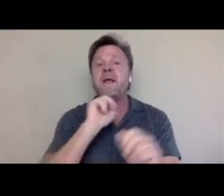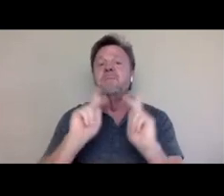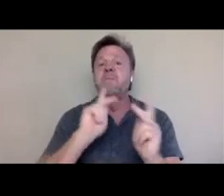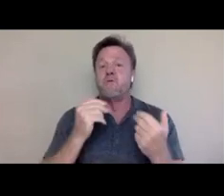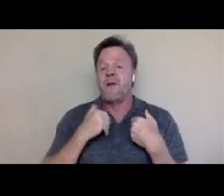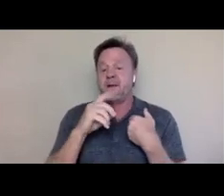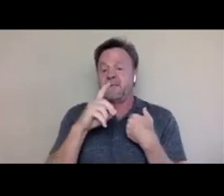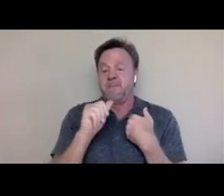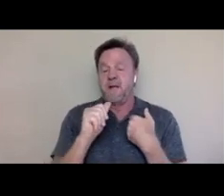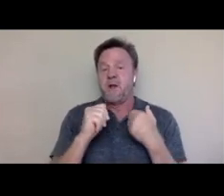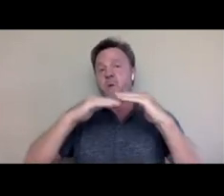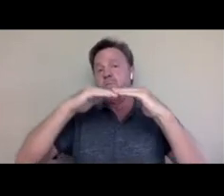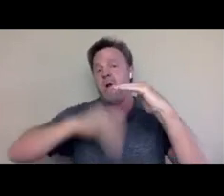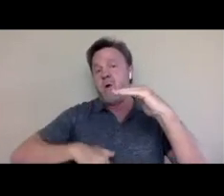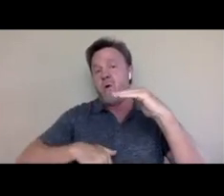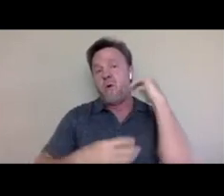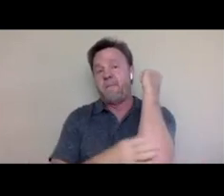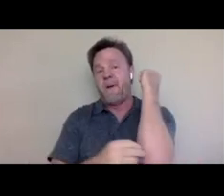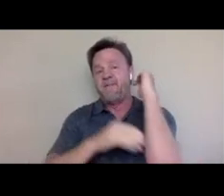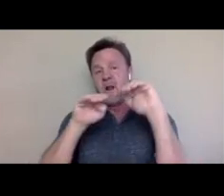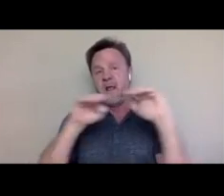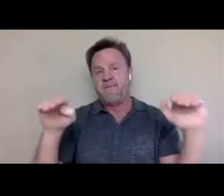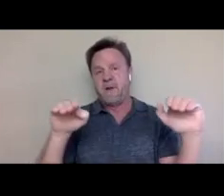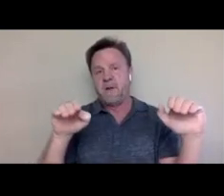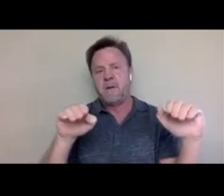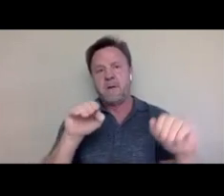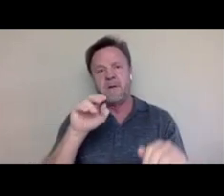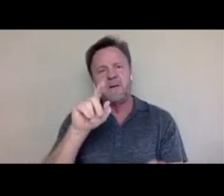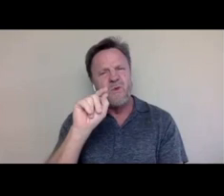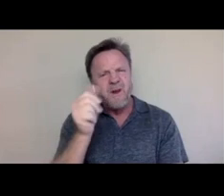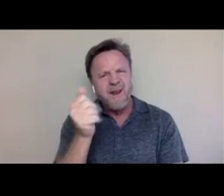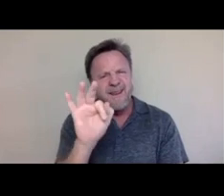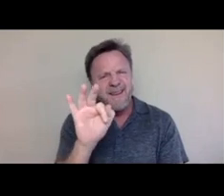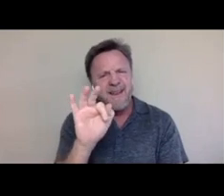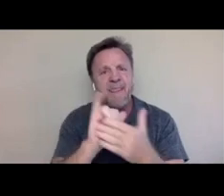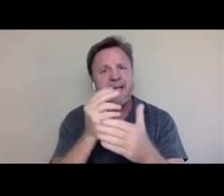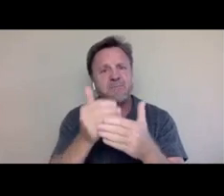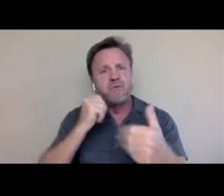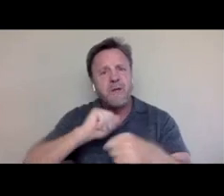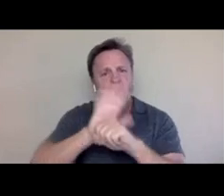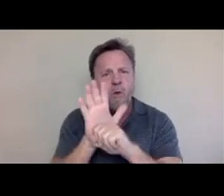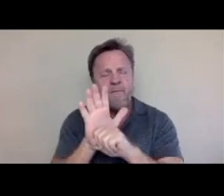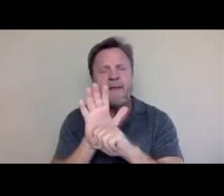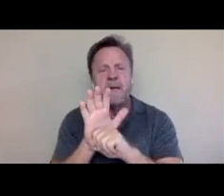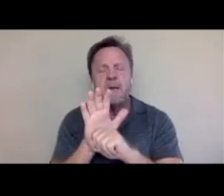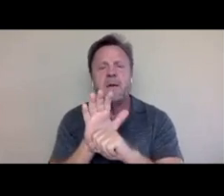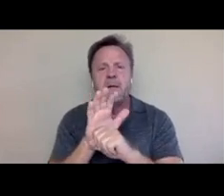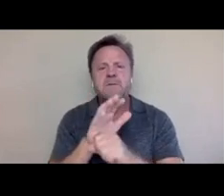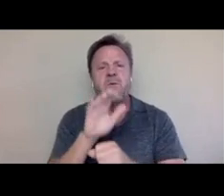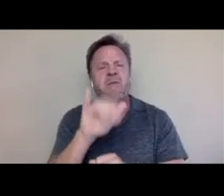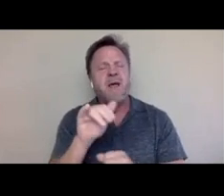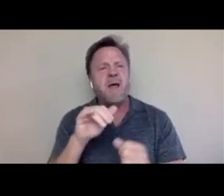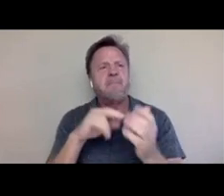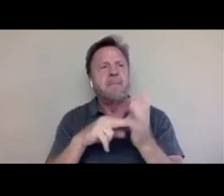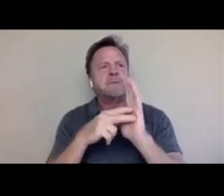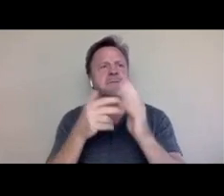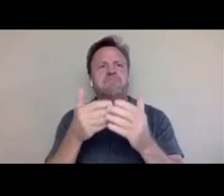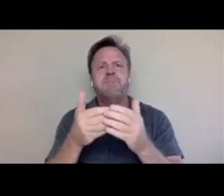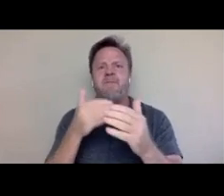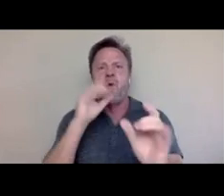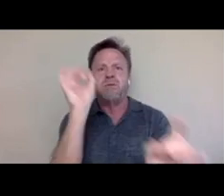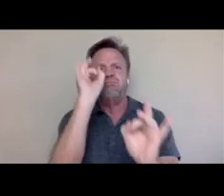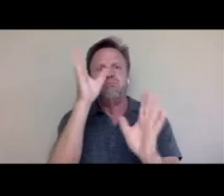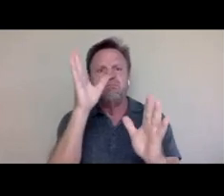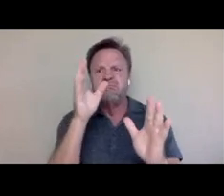were below the poverty level. That's 2019, that's pre-COVID. So that's before the horrific set